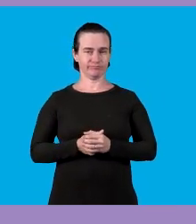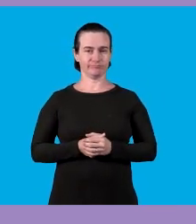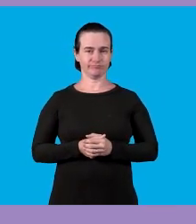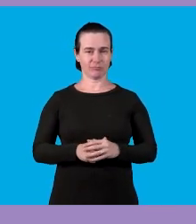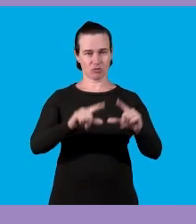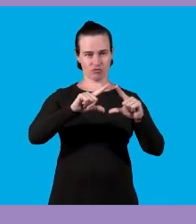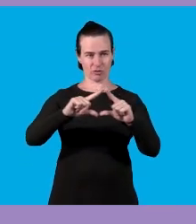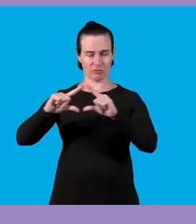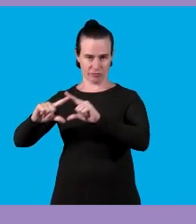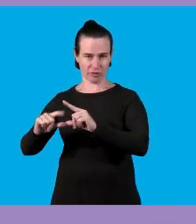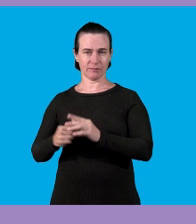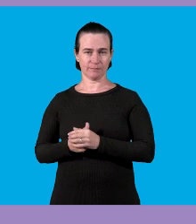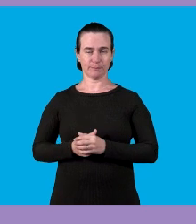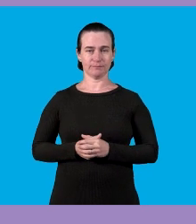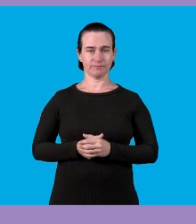Triangle ADC.